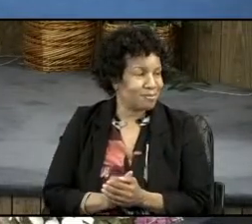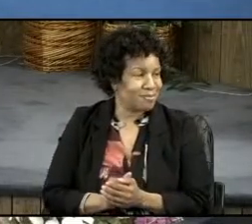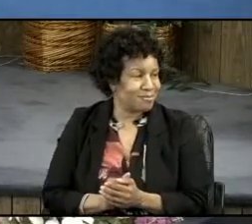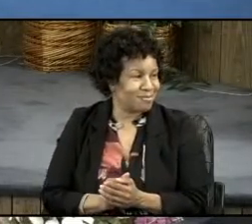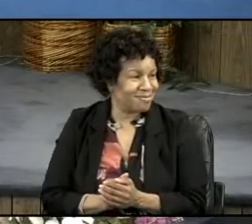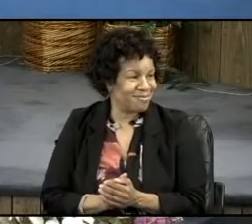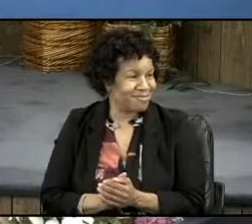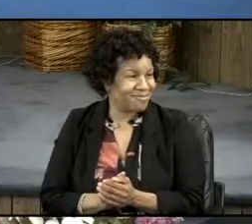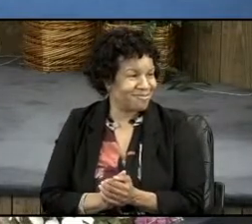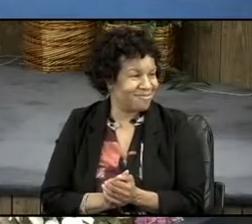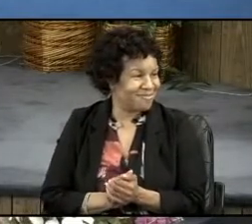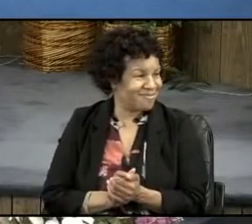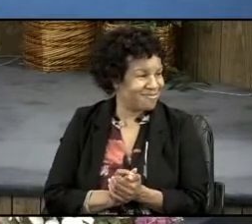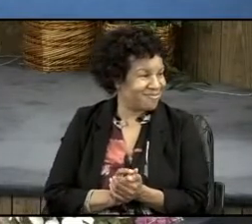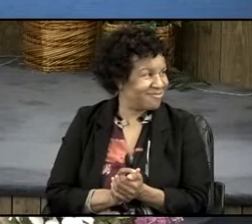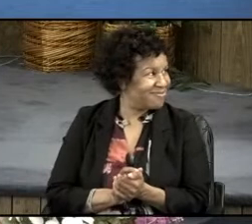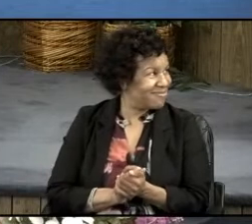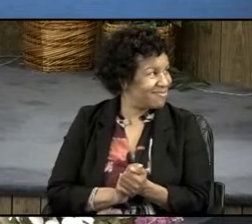it.